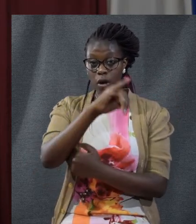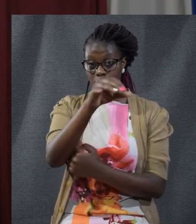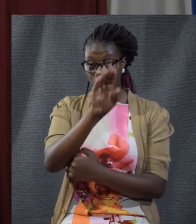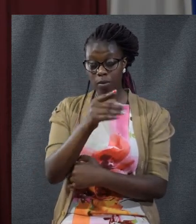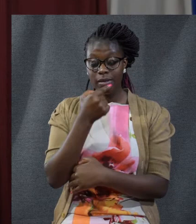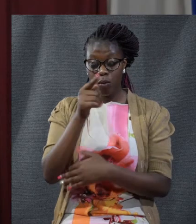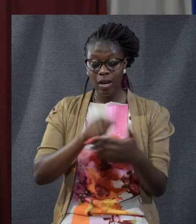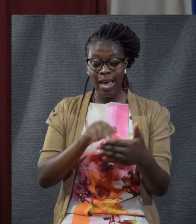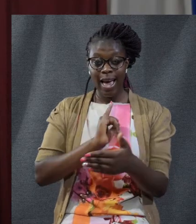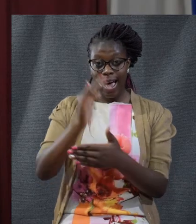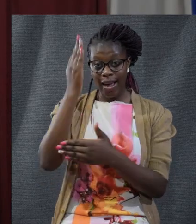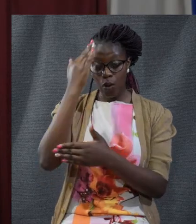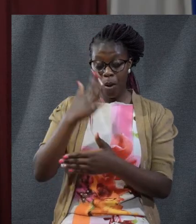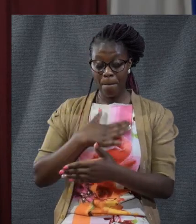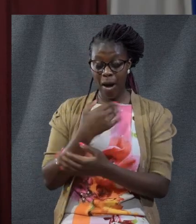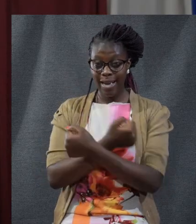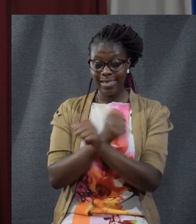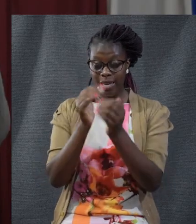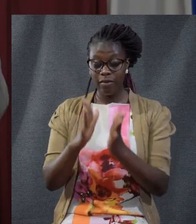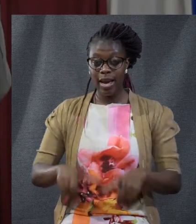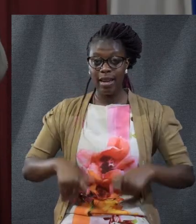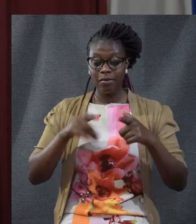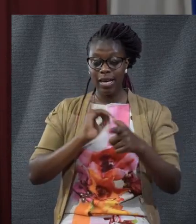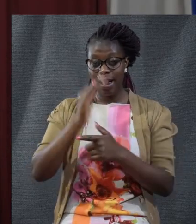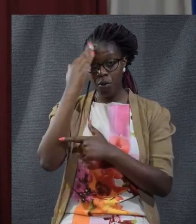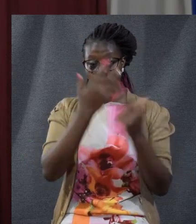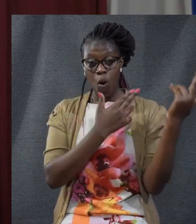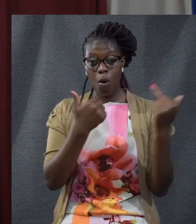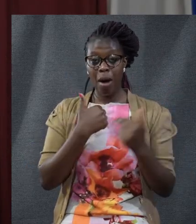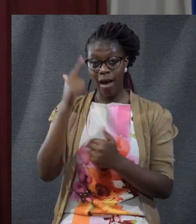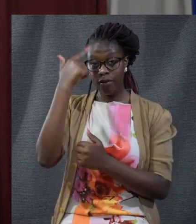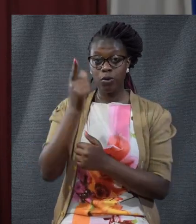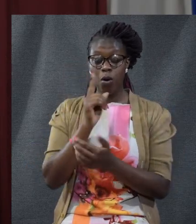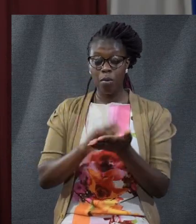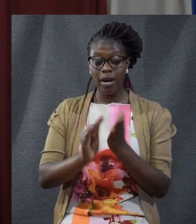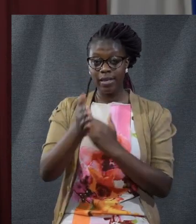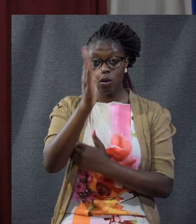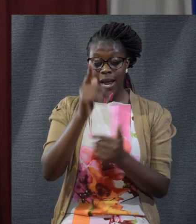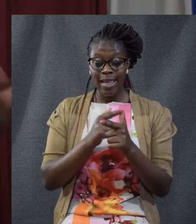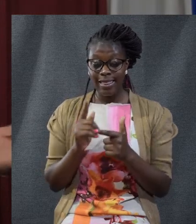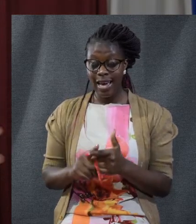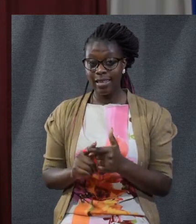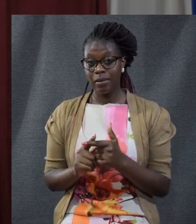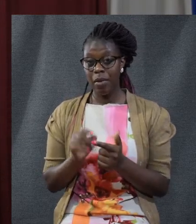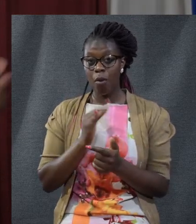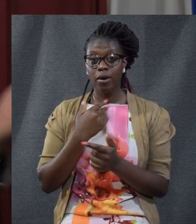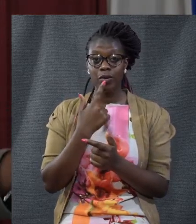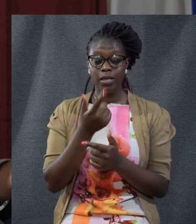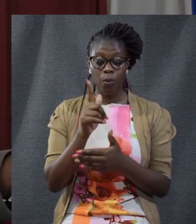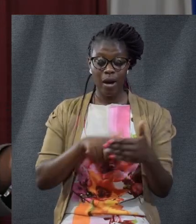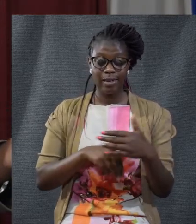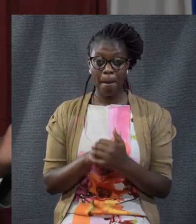Job, and say, I know my Redeemer is. I know there is hope for tomorrow. Praise the name of the Lord. And in conclusion, I want to say